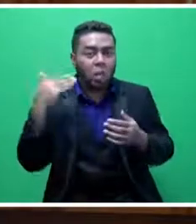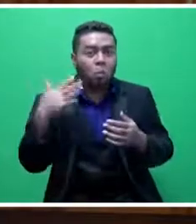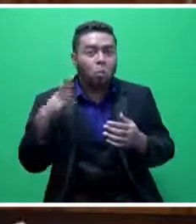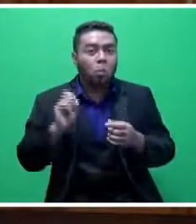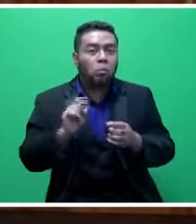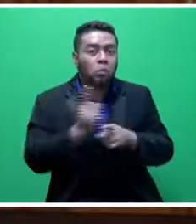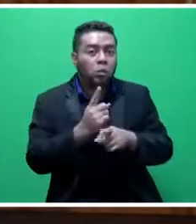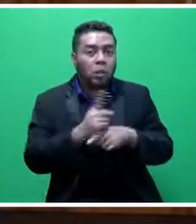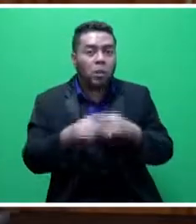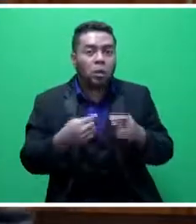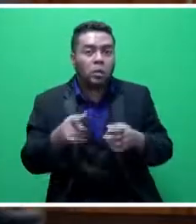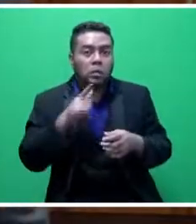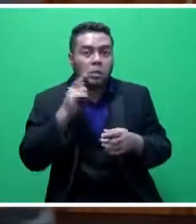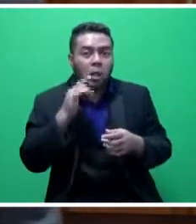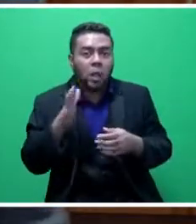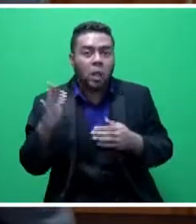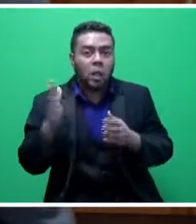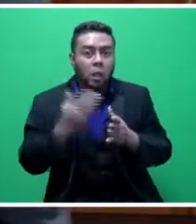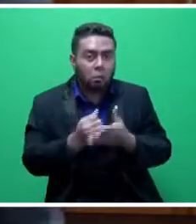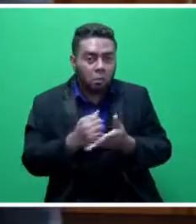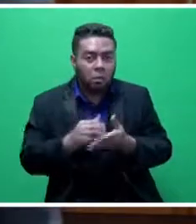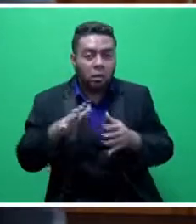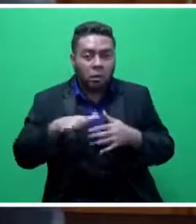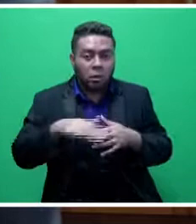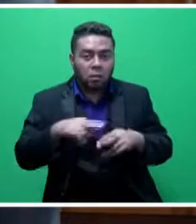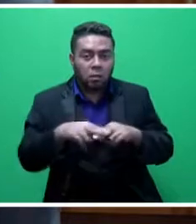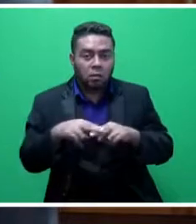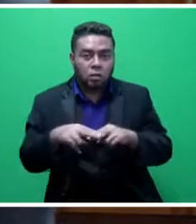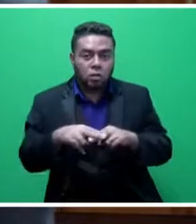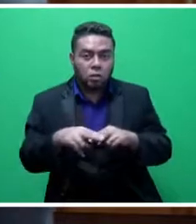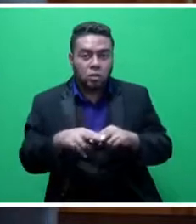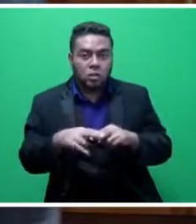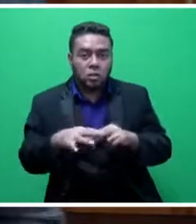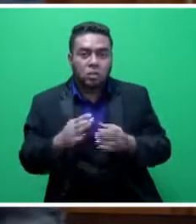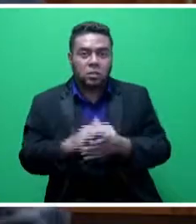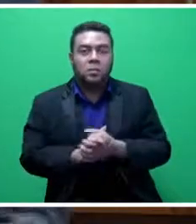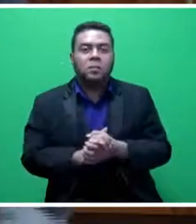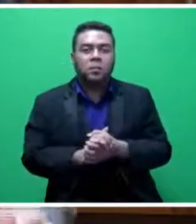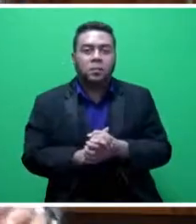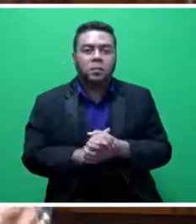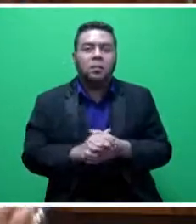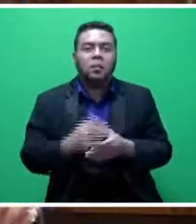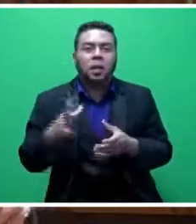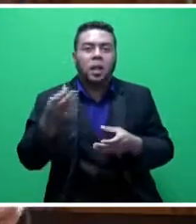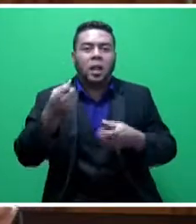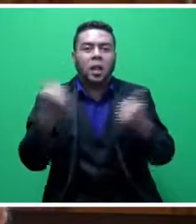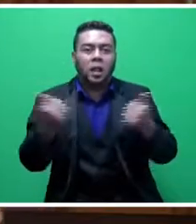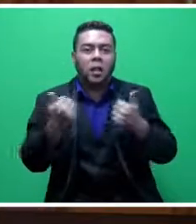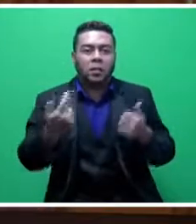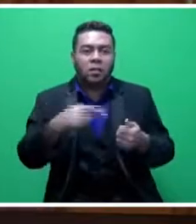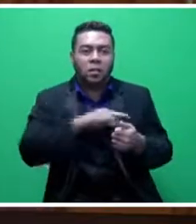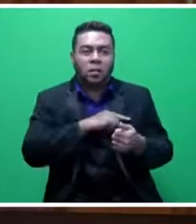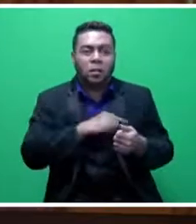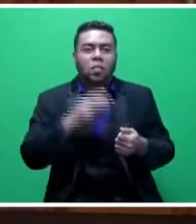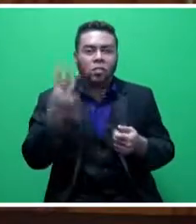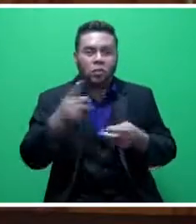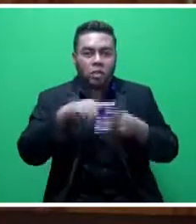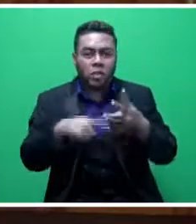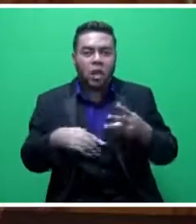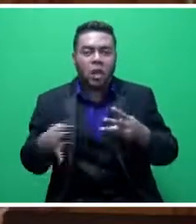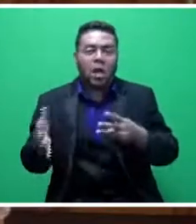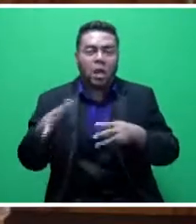of areas in Fiji, and I've got the list here, where we've identified. A lot of it is to do in well, there's about 3 areas